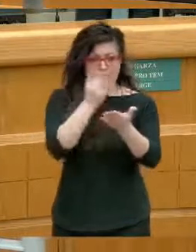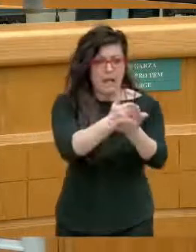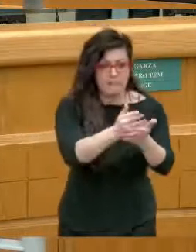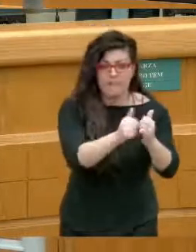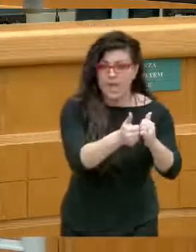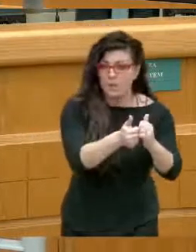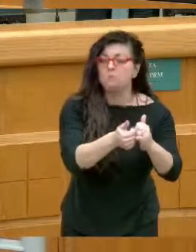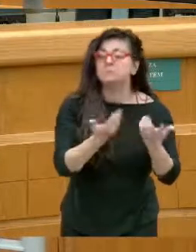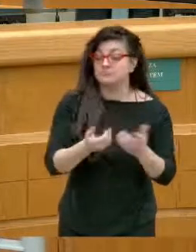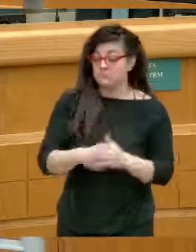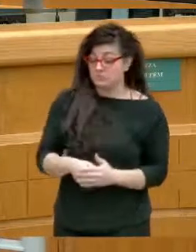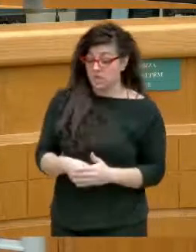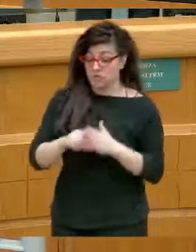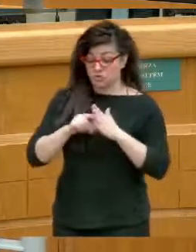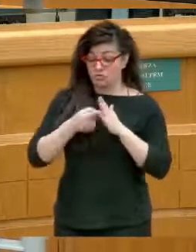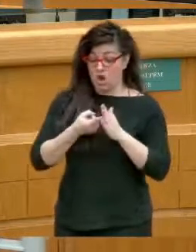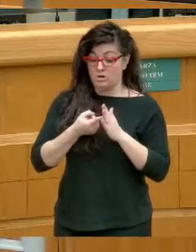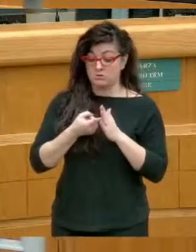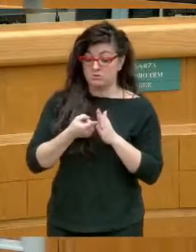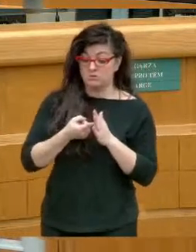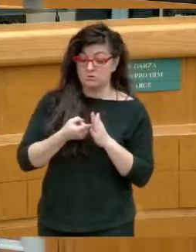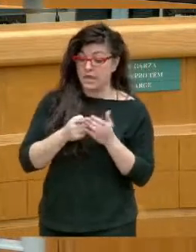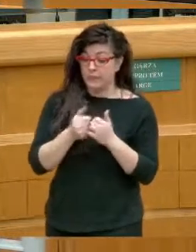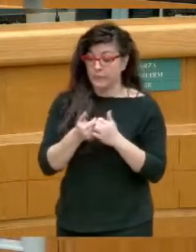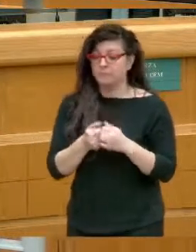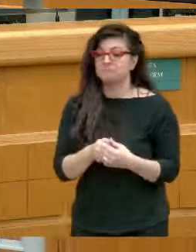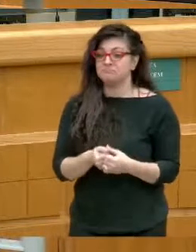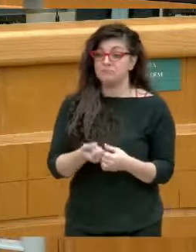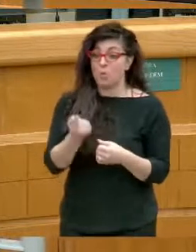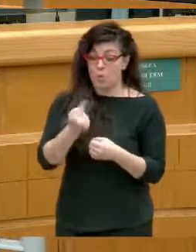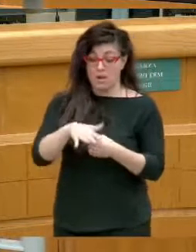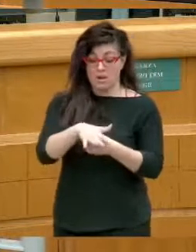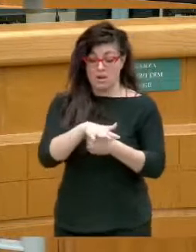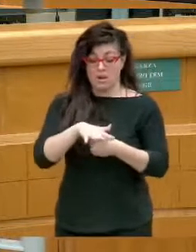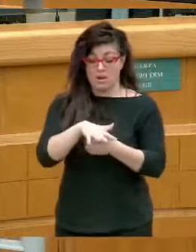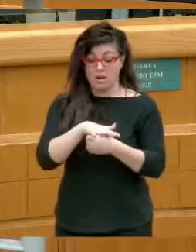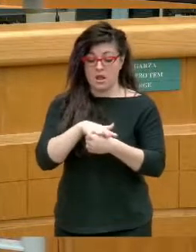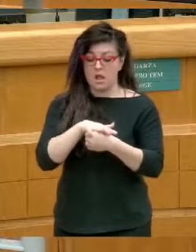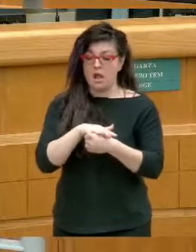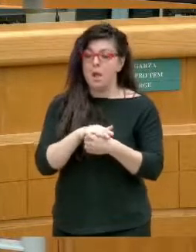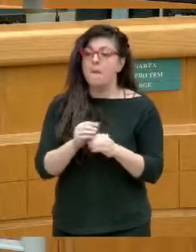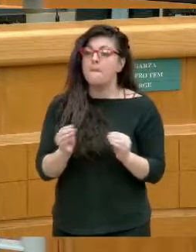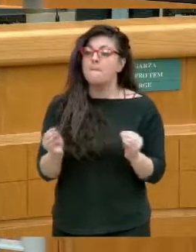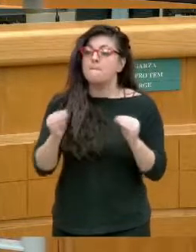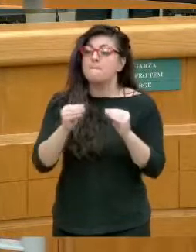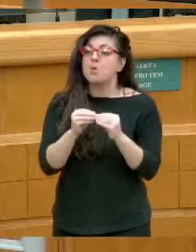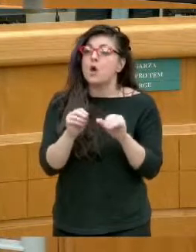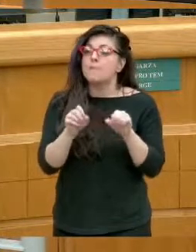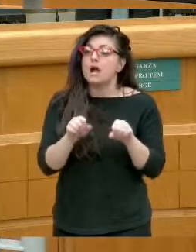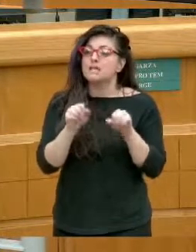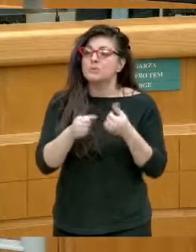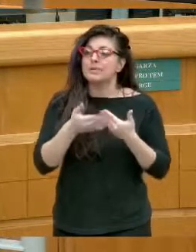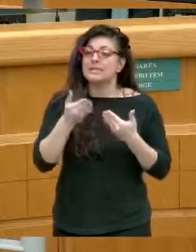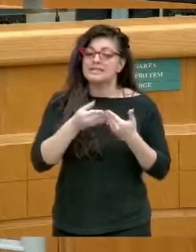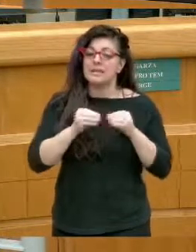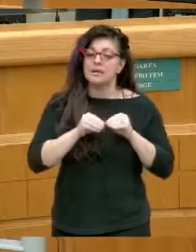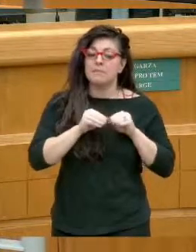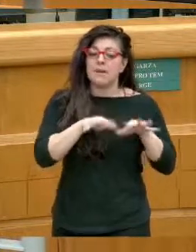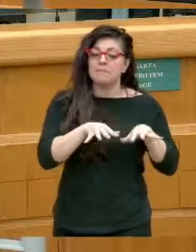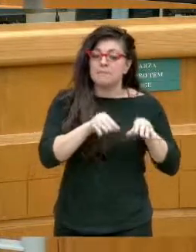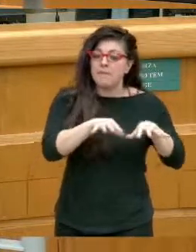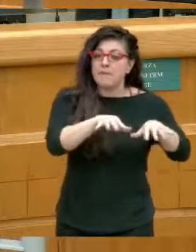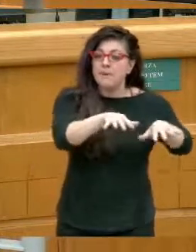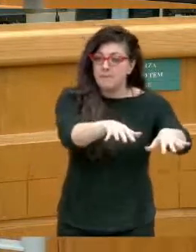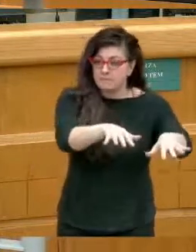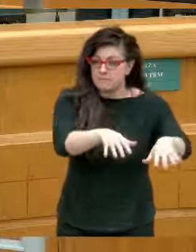the first place in a location where there's potentially a higher transmission rate than in other places in the Coastal Bend